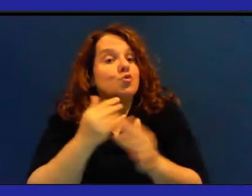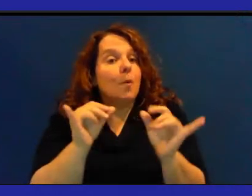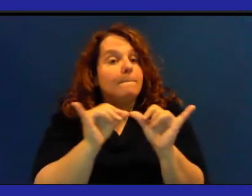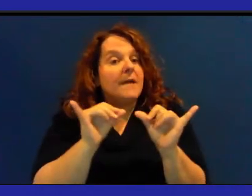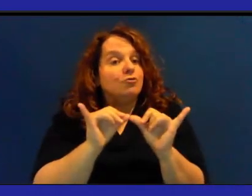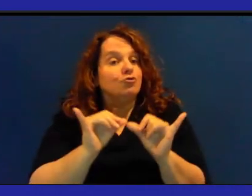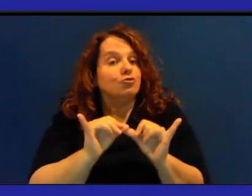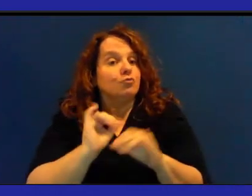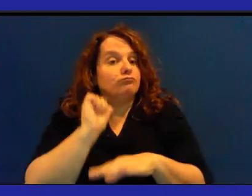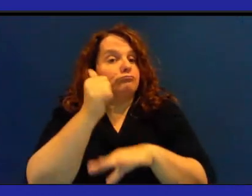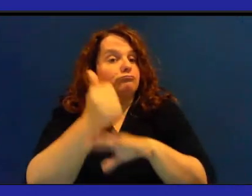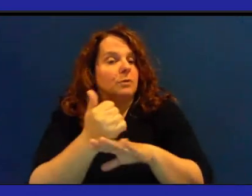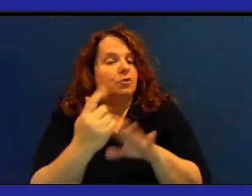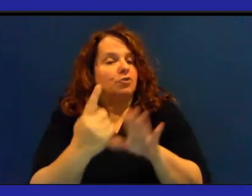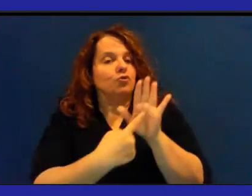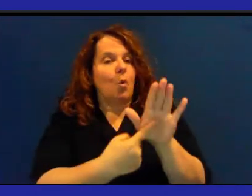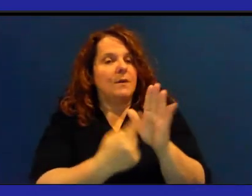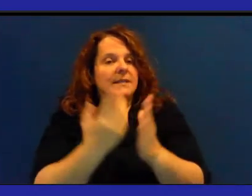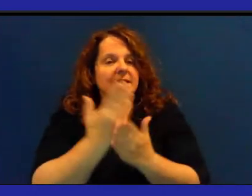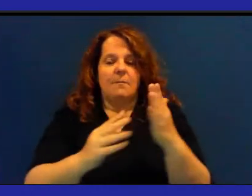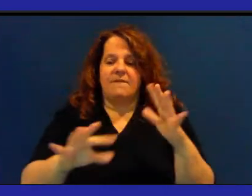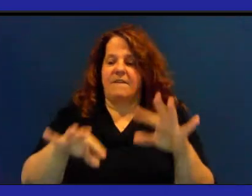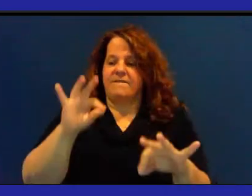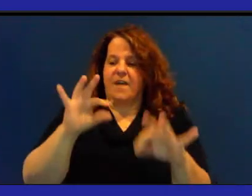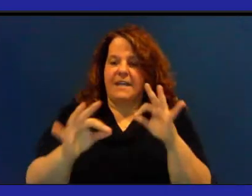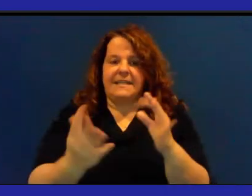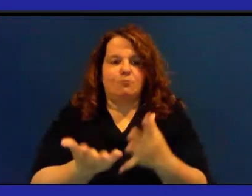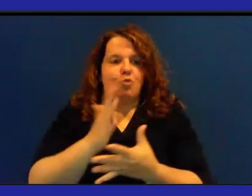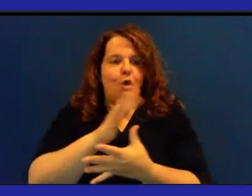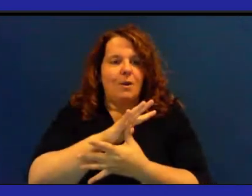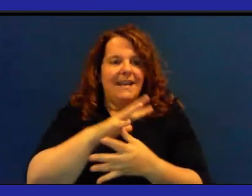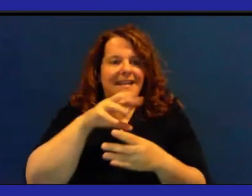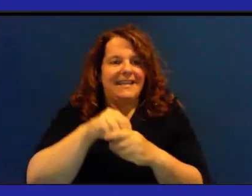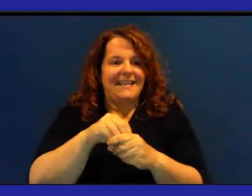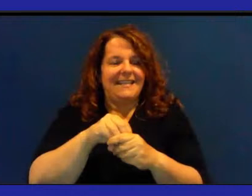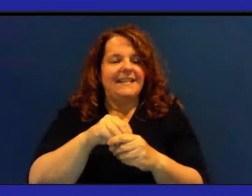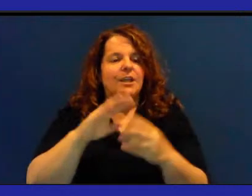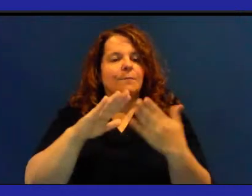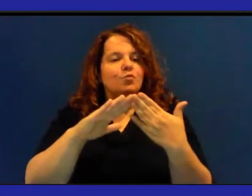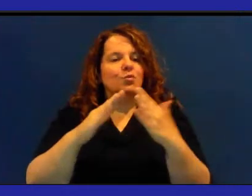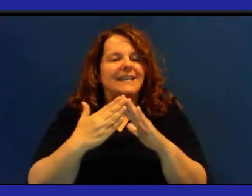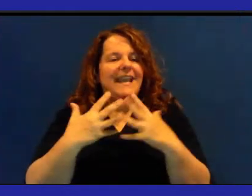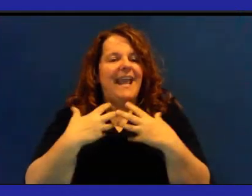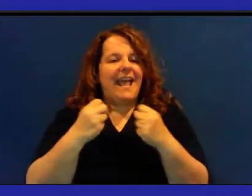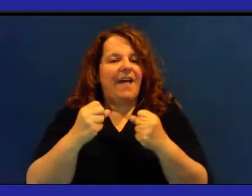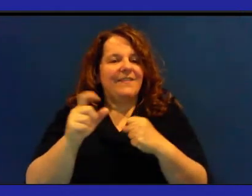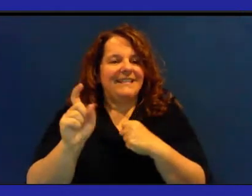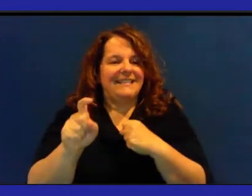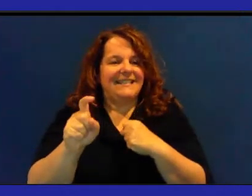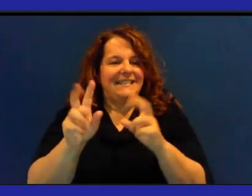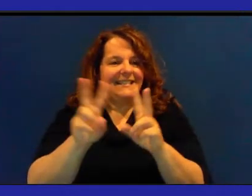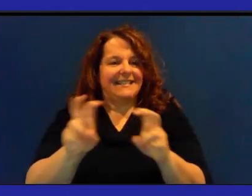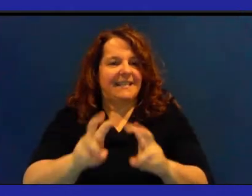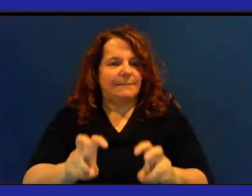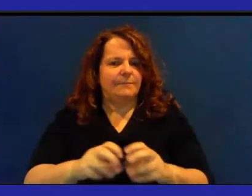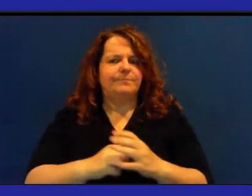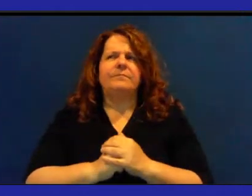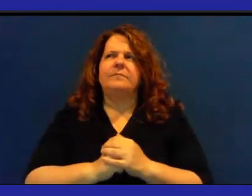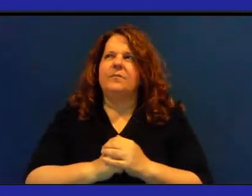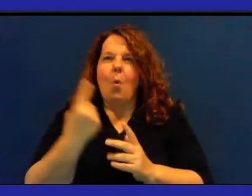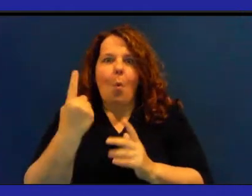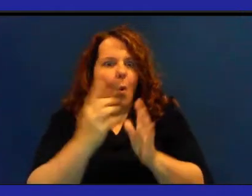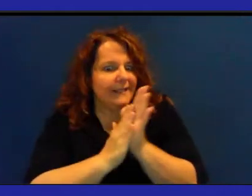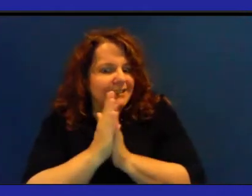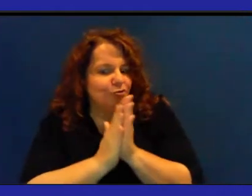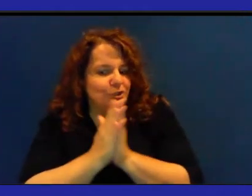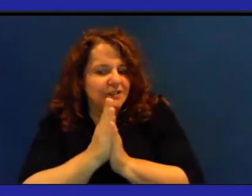reflecting some of the findings and priorities in the community health needs assessment. One area of interest to me and focus, I